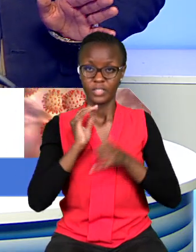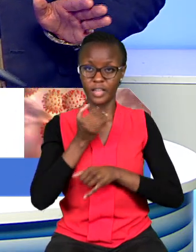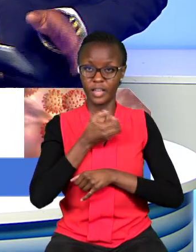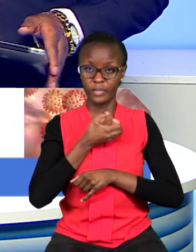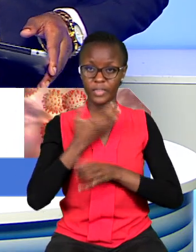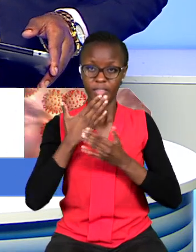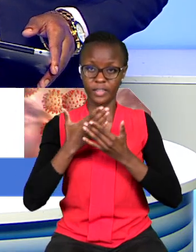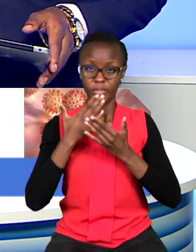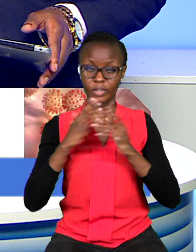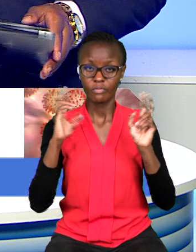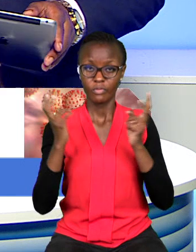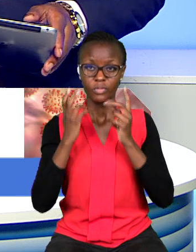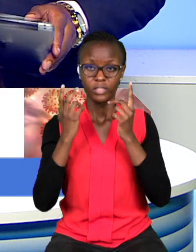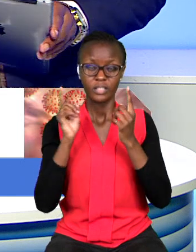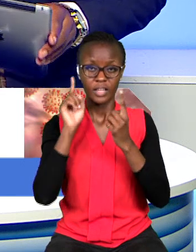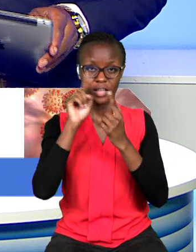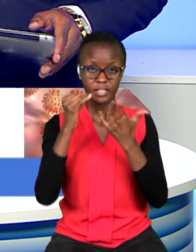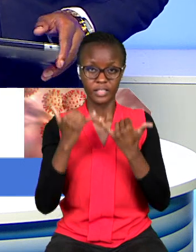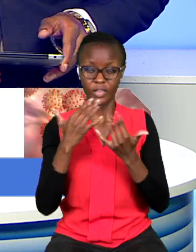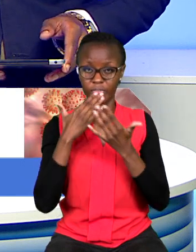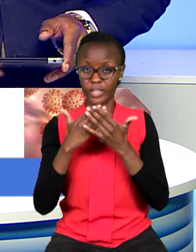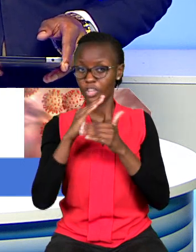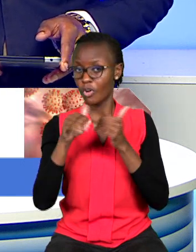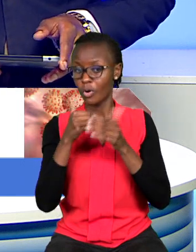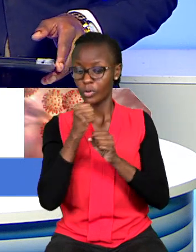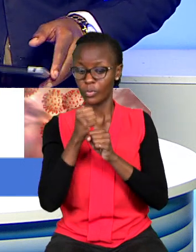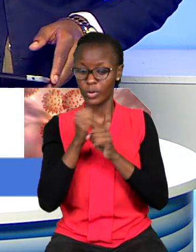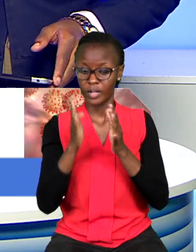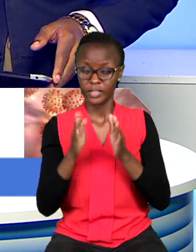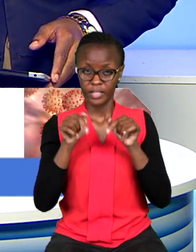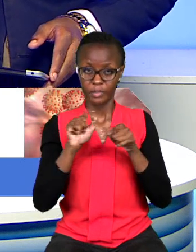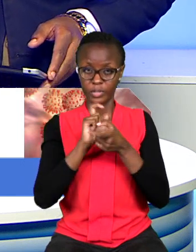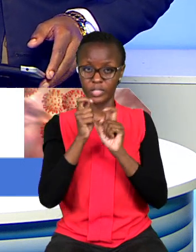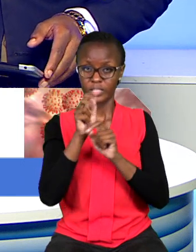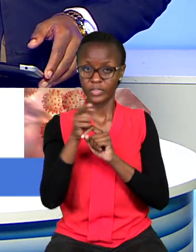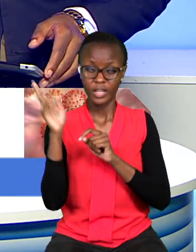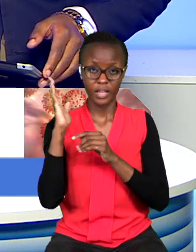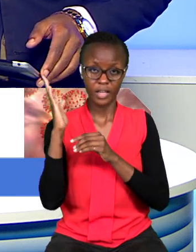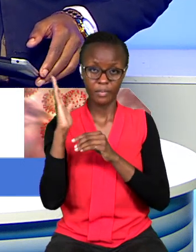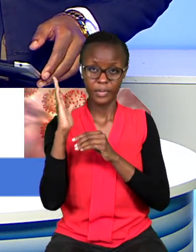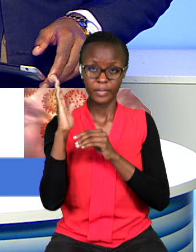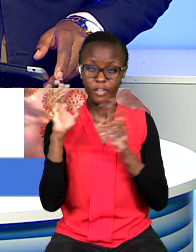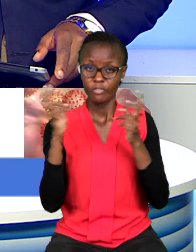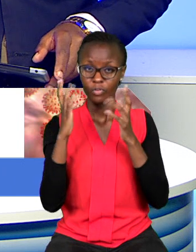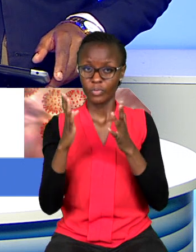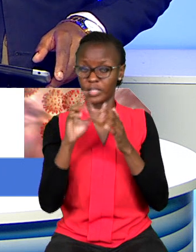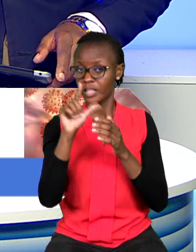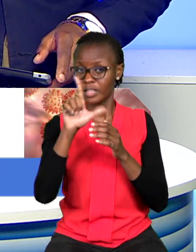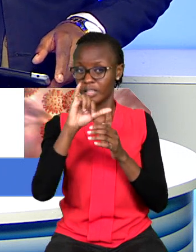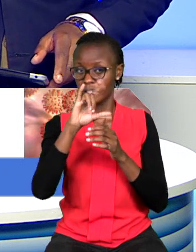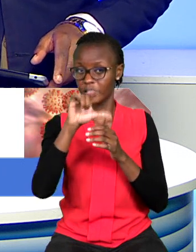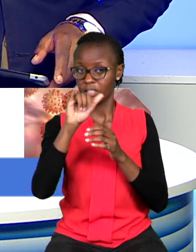you for sticking with us till this time, and thank you to everyone who made this bulletin a success. From you, my dear viewer, to the producer Lillian Minor,